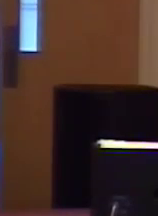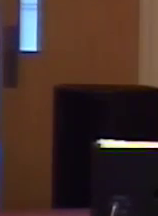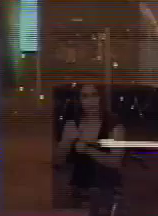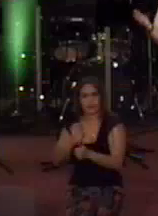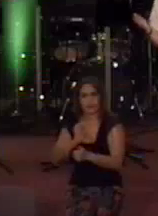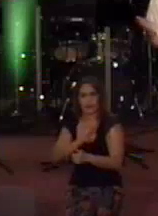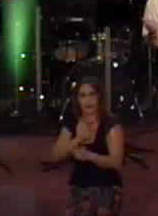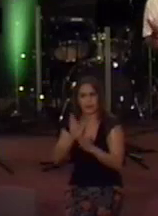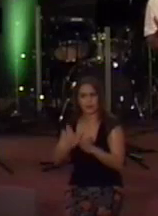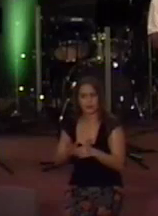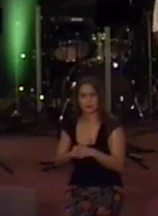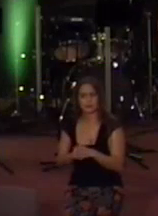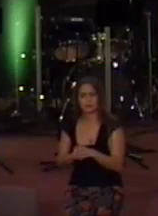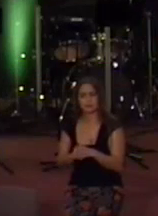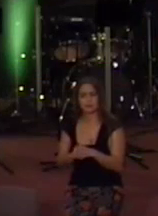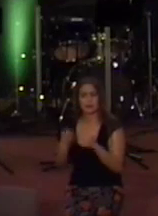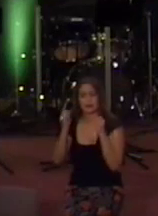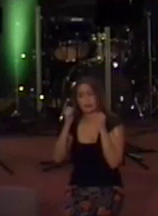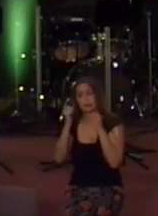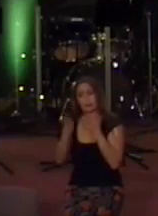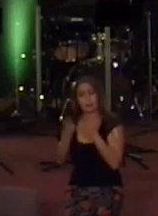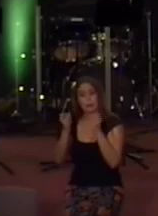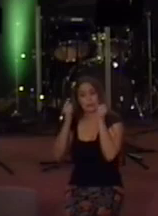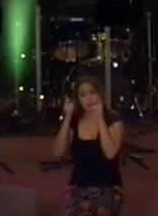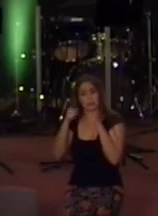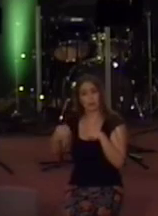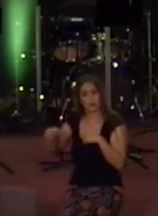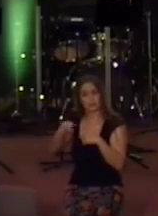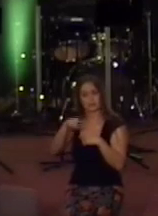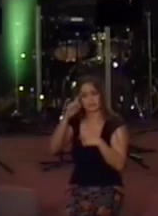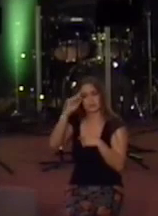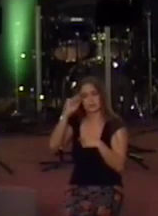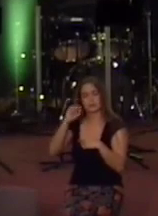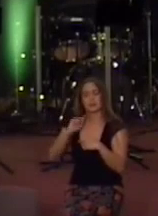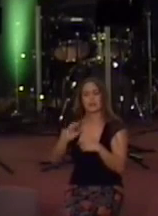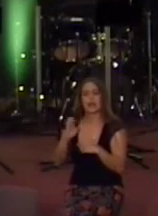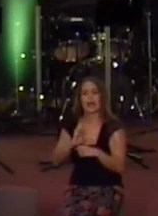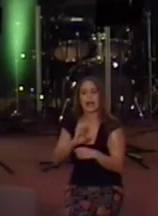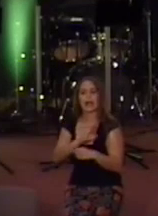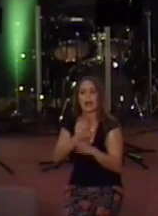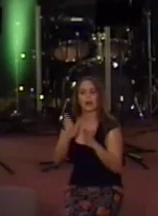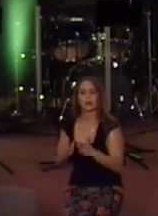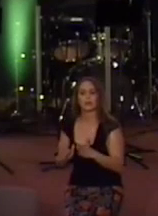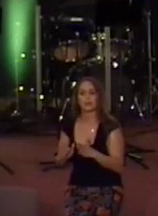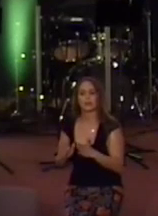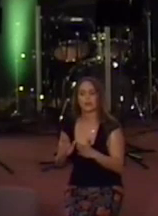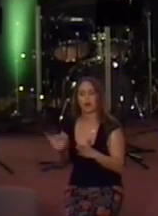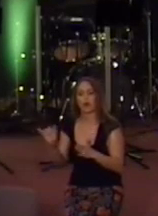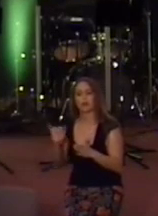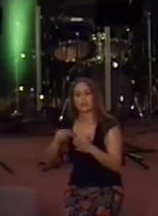surprise some of you, but one of the synonyms of an elder is a pastor.